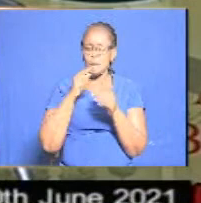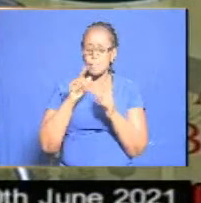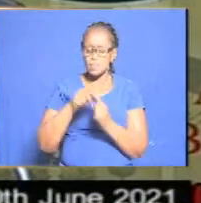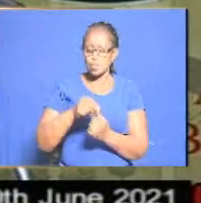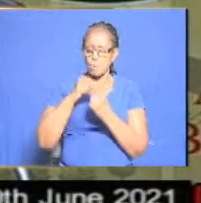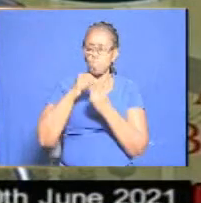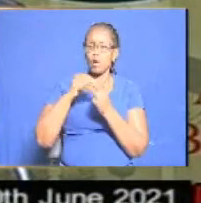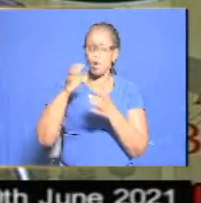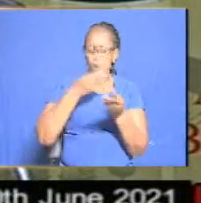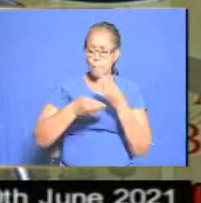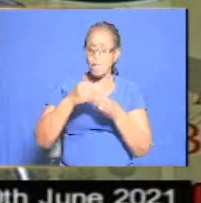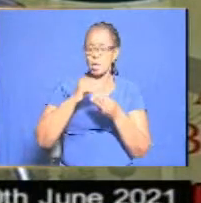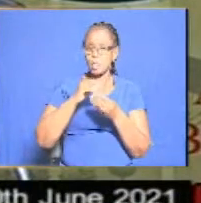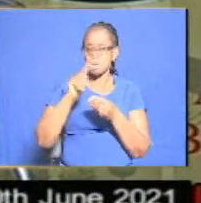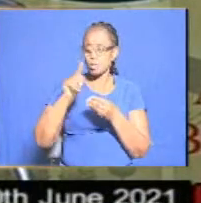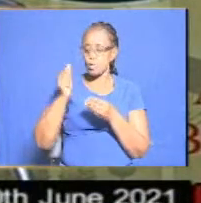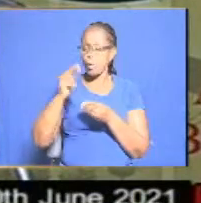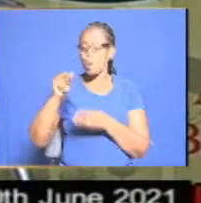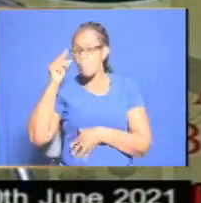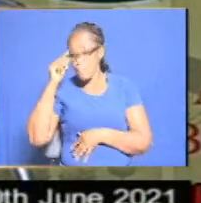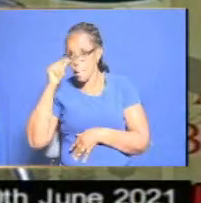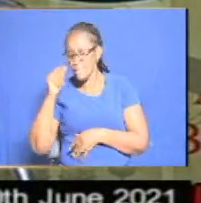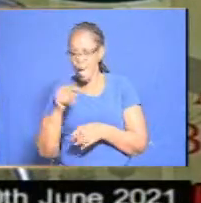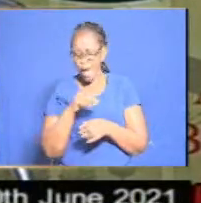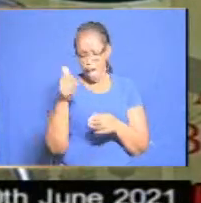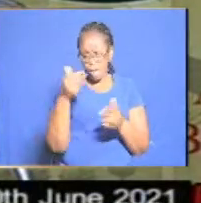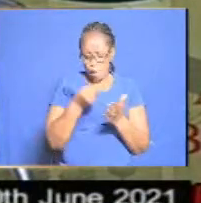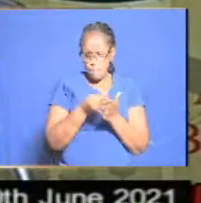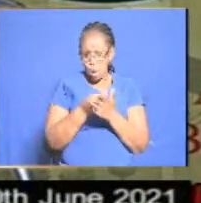Mombasa. Other proposed allocations include